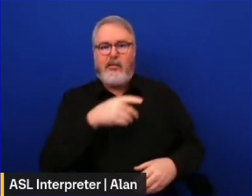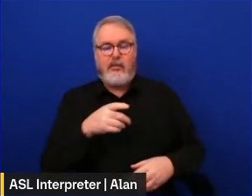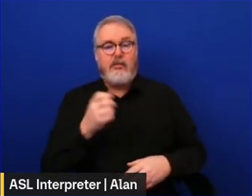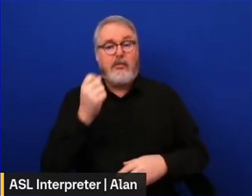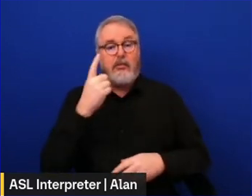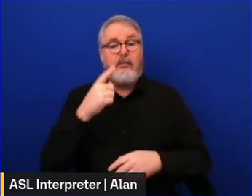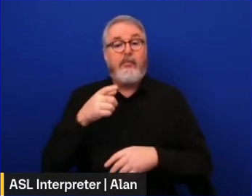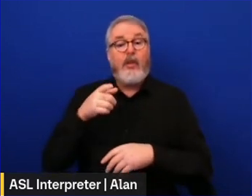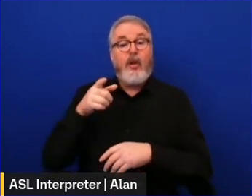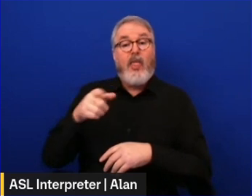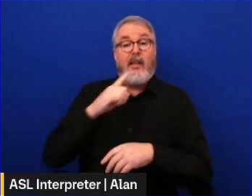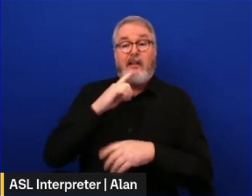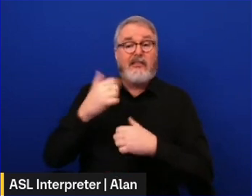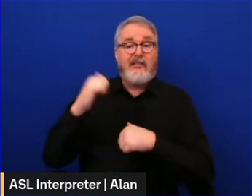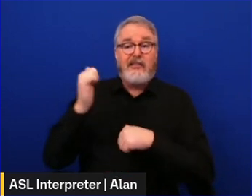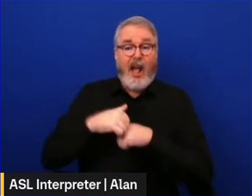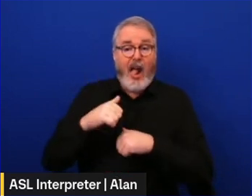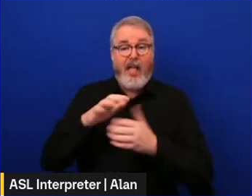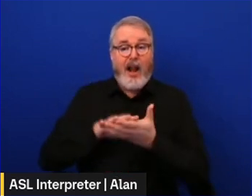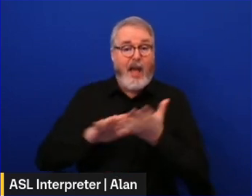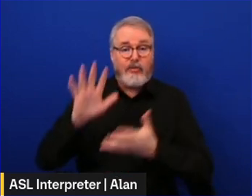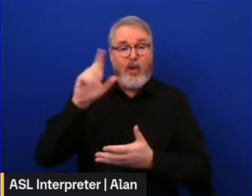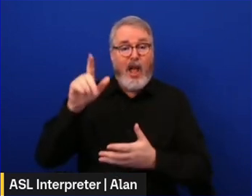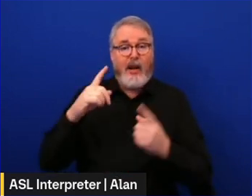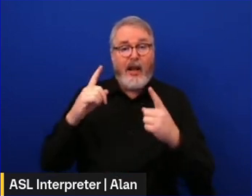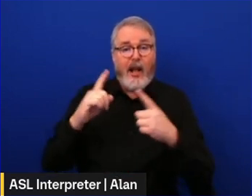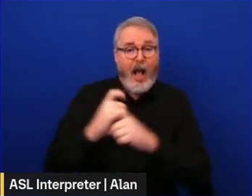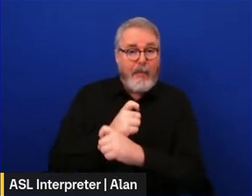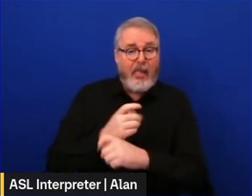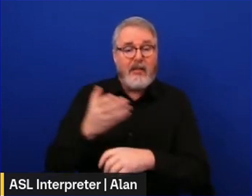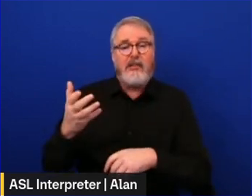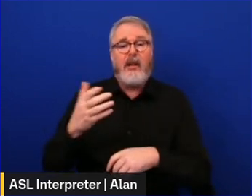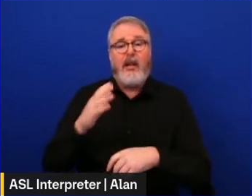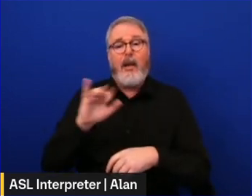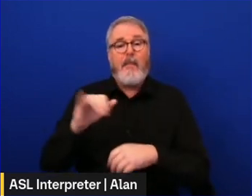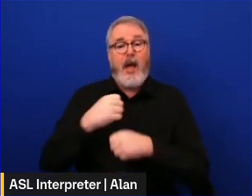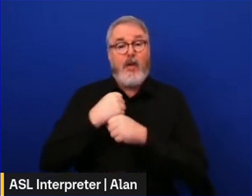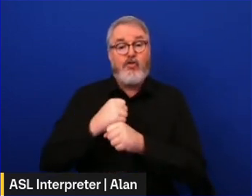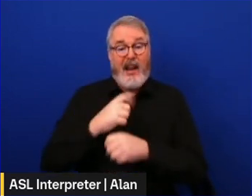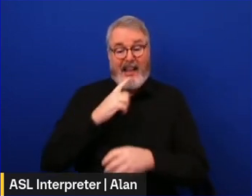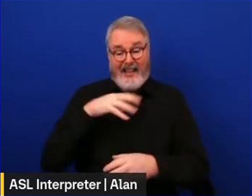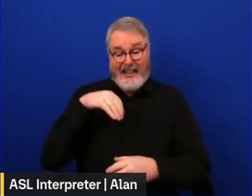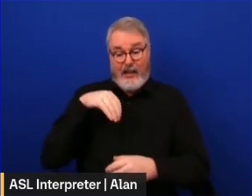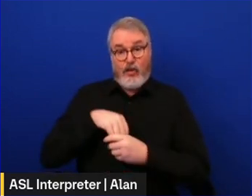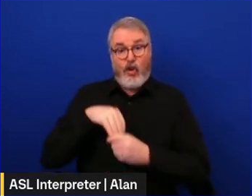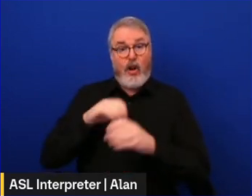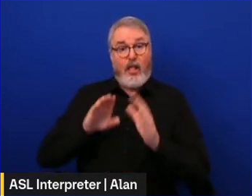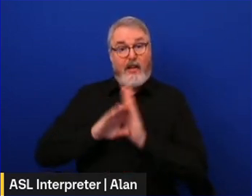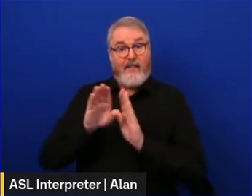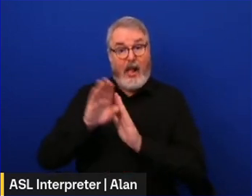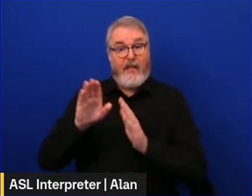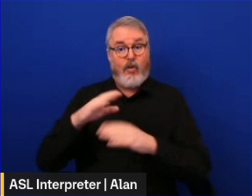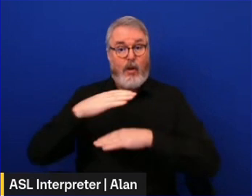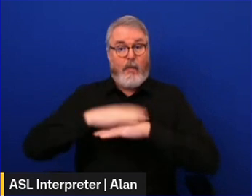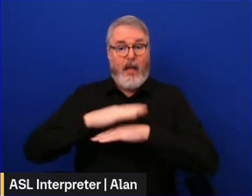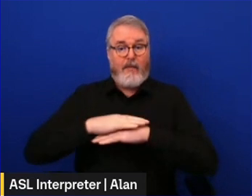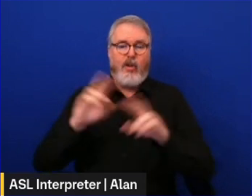abstracting complexity, by creating an internal developer platform, or EDP,